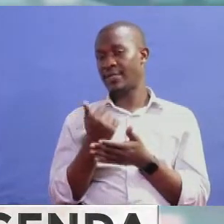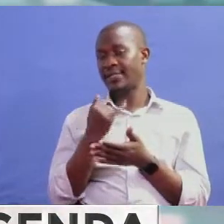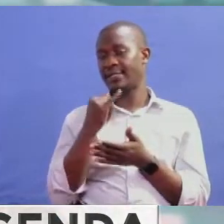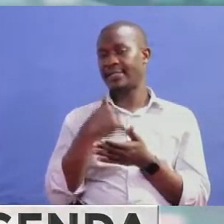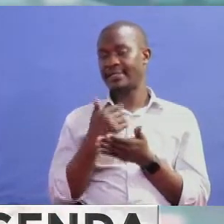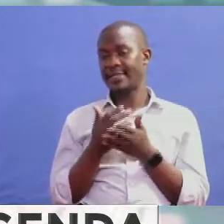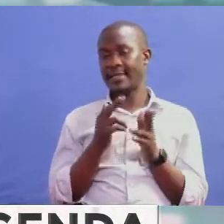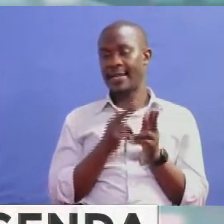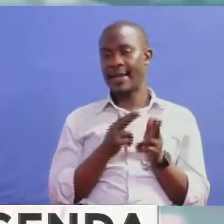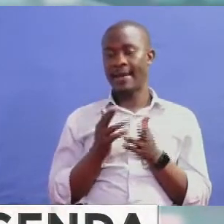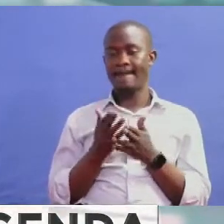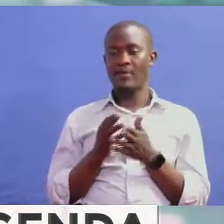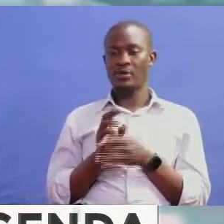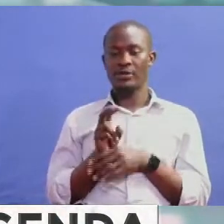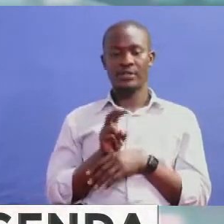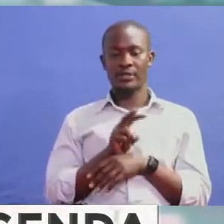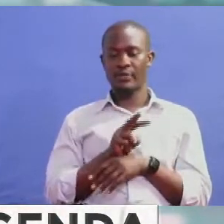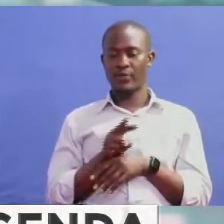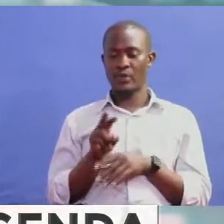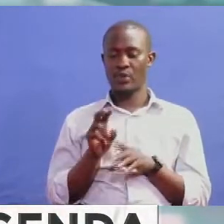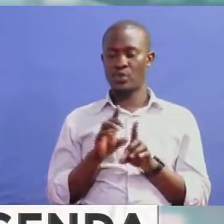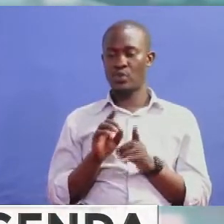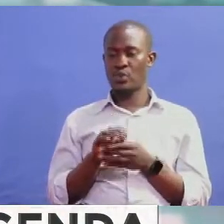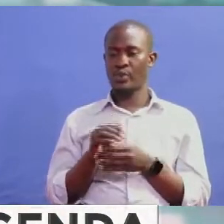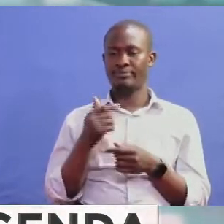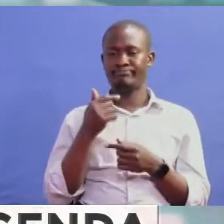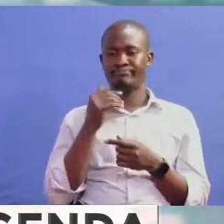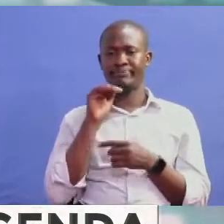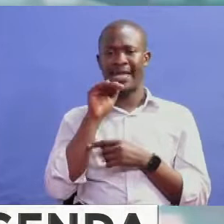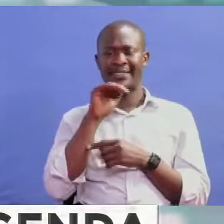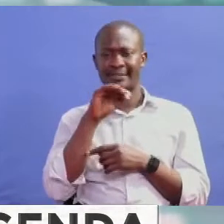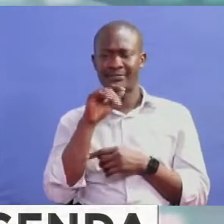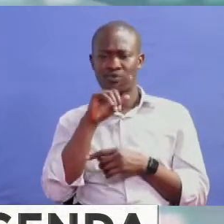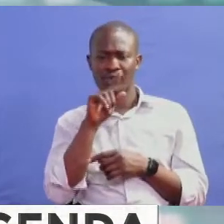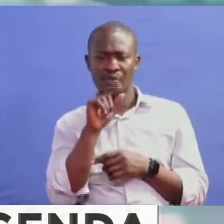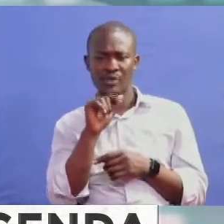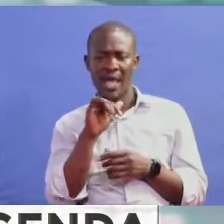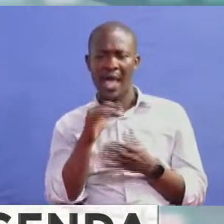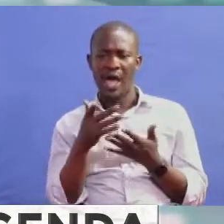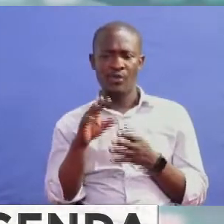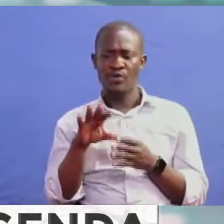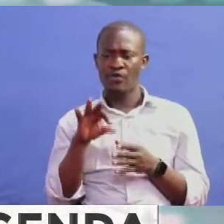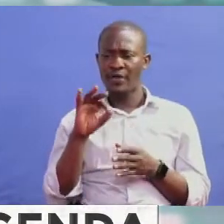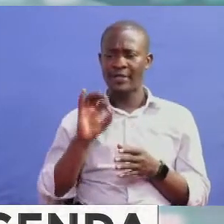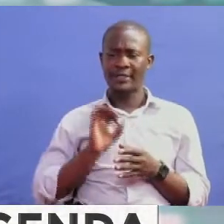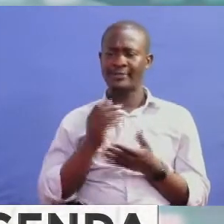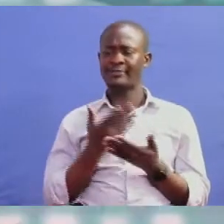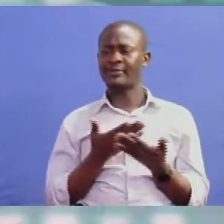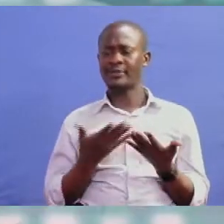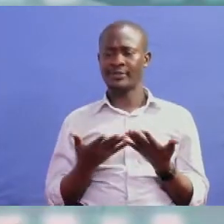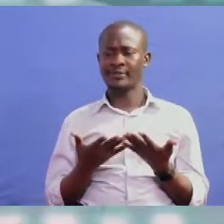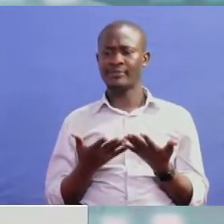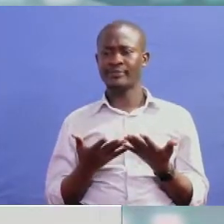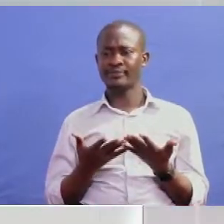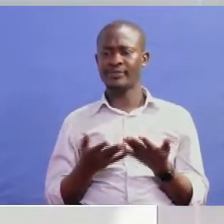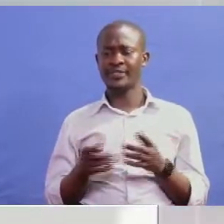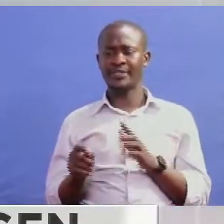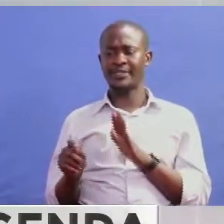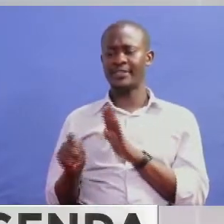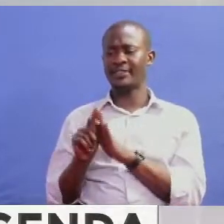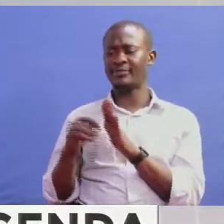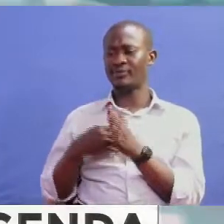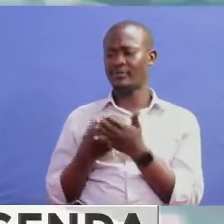the normal survey you do and ask a few questions. How do you find our product in terms of a number of things,